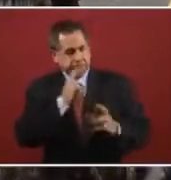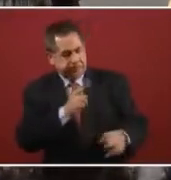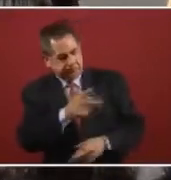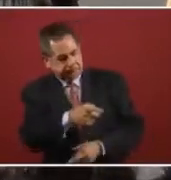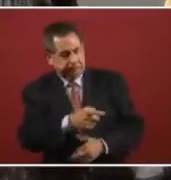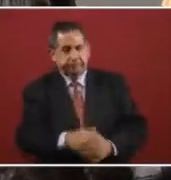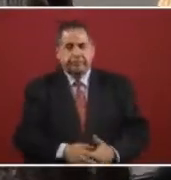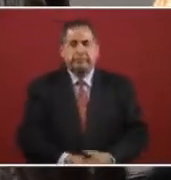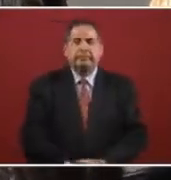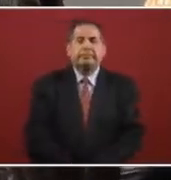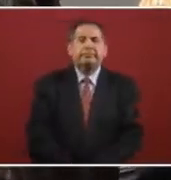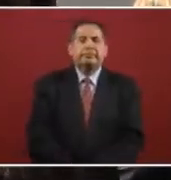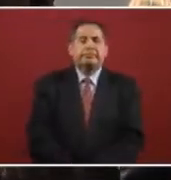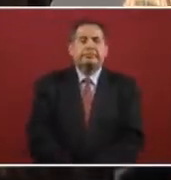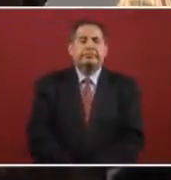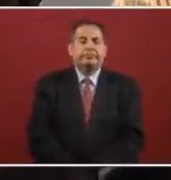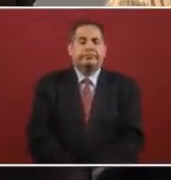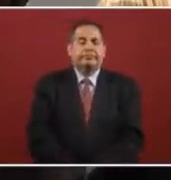well.